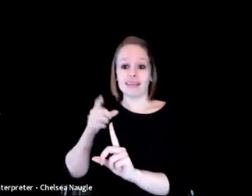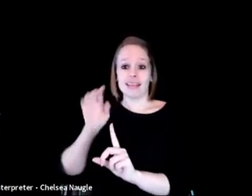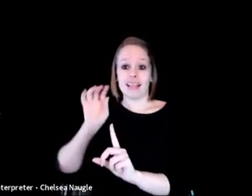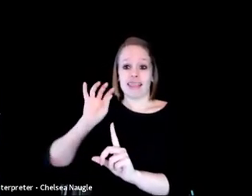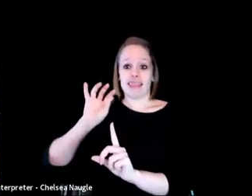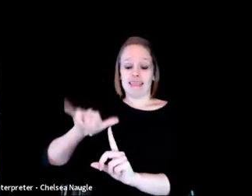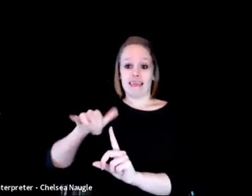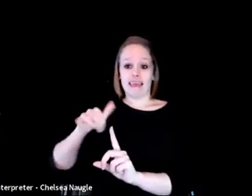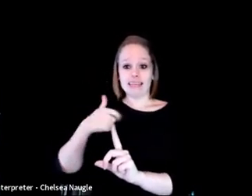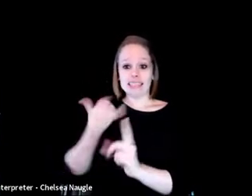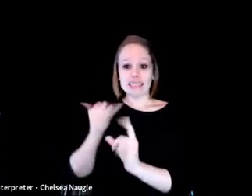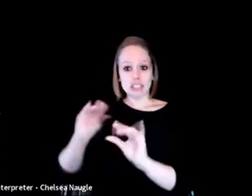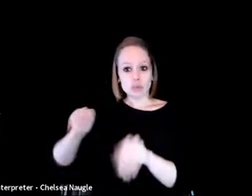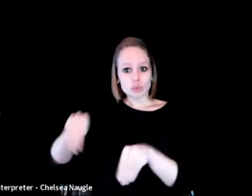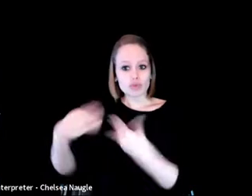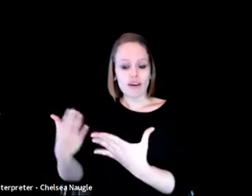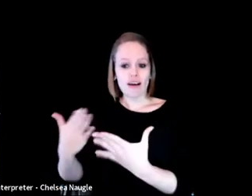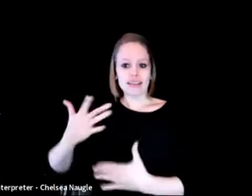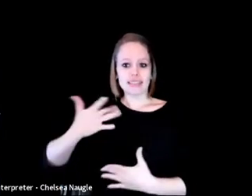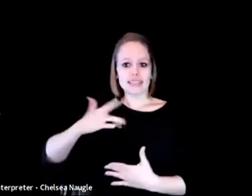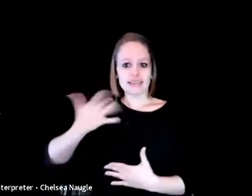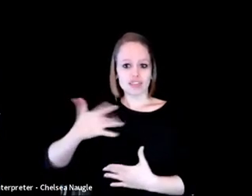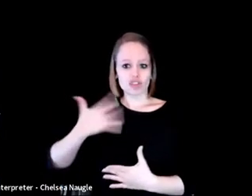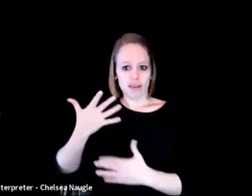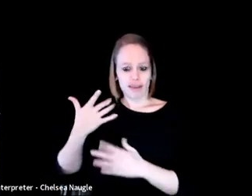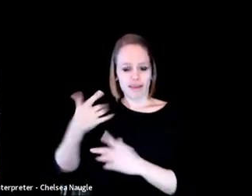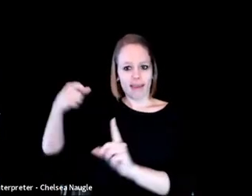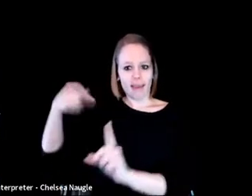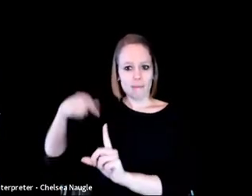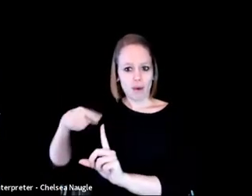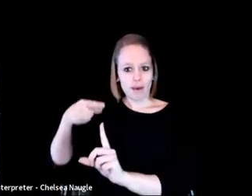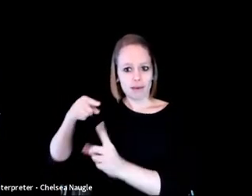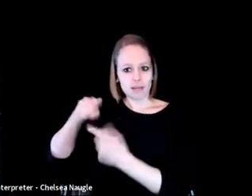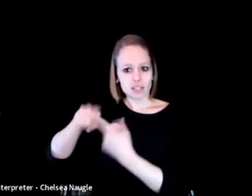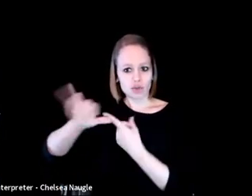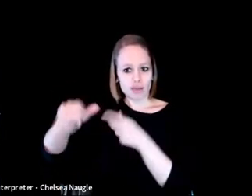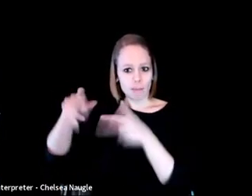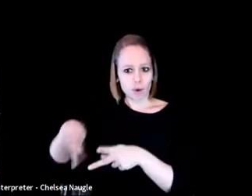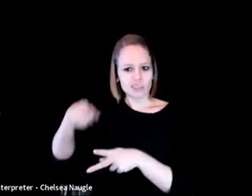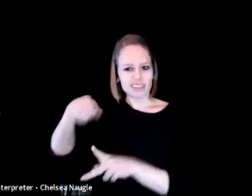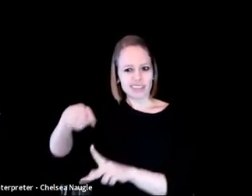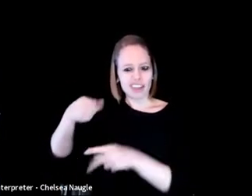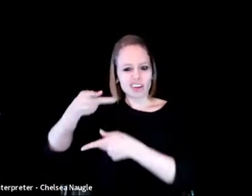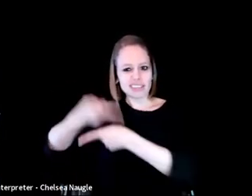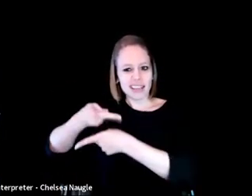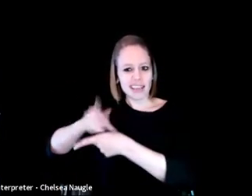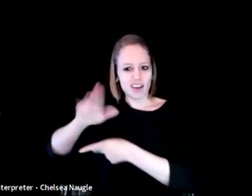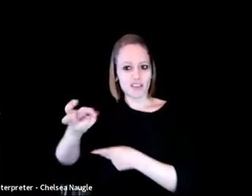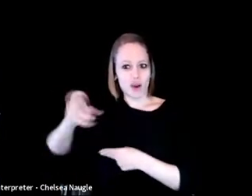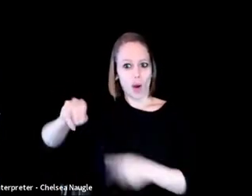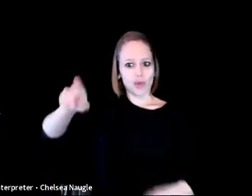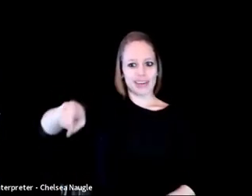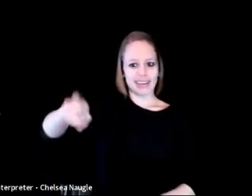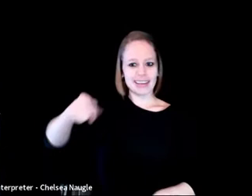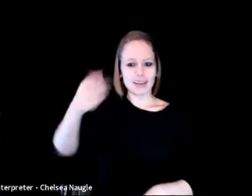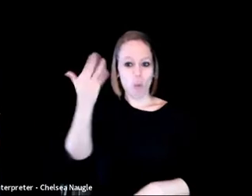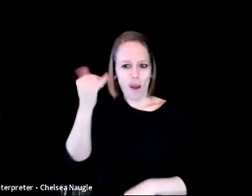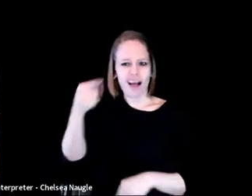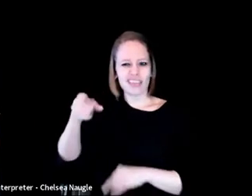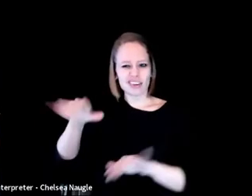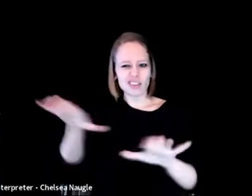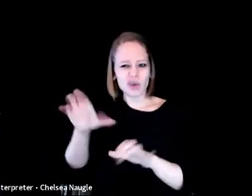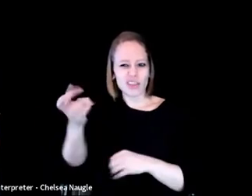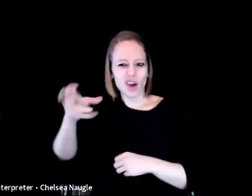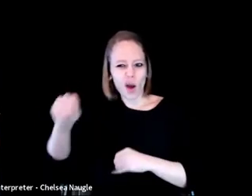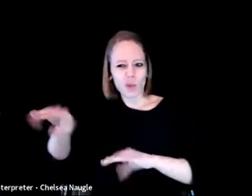some sensory input that they very much need. So they're accommodating that need on their own by developing movements and behaviors that are helpful and